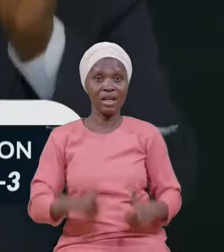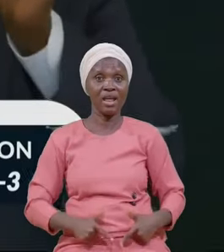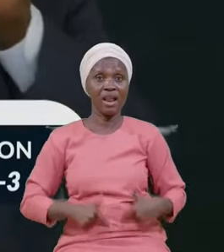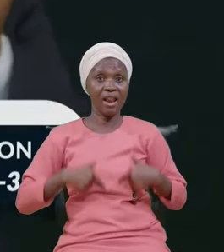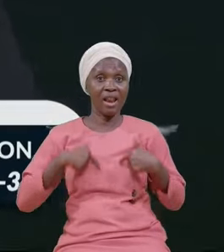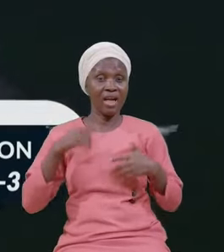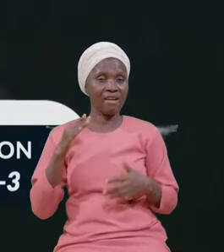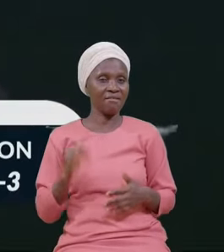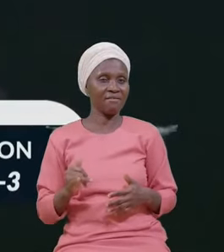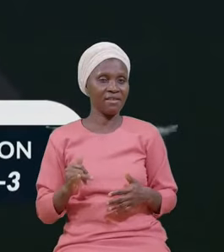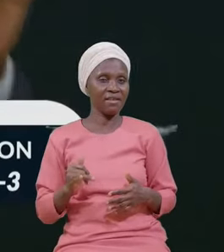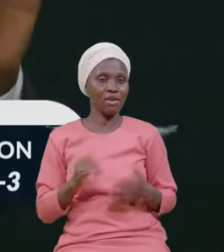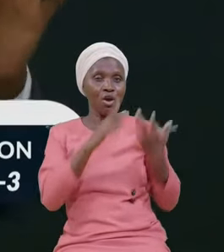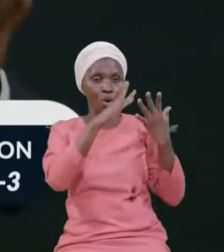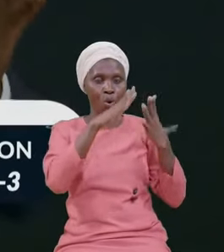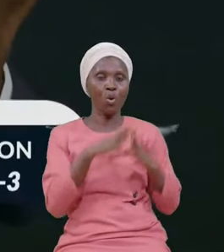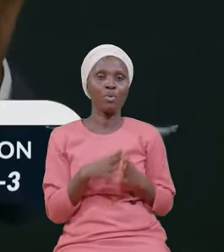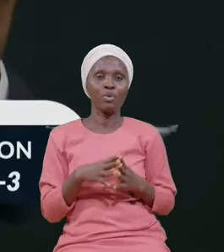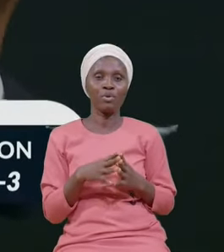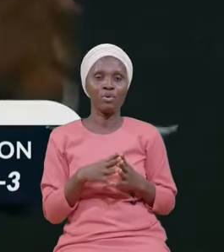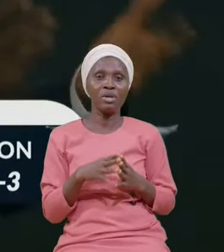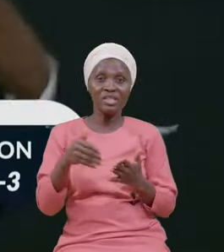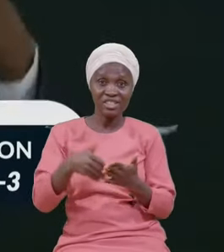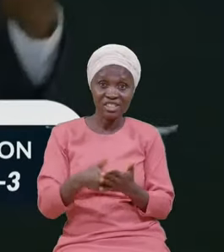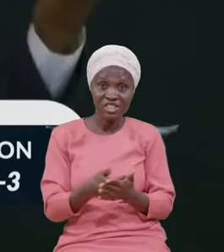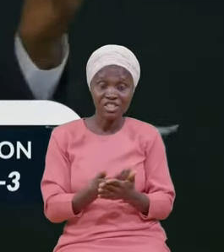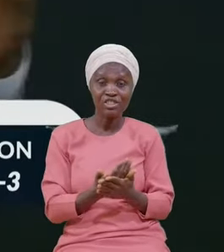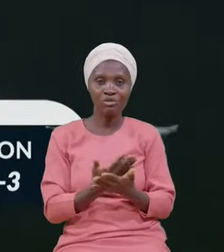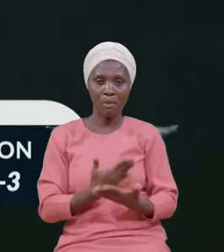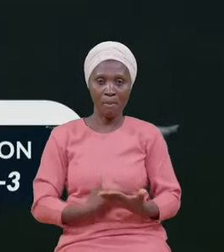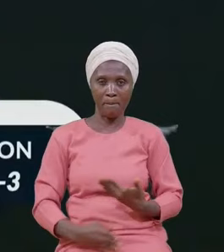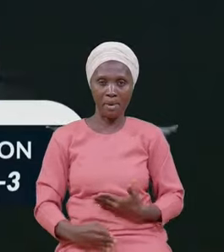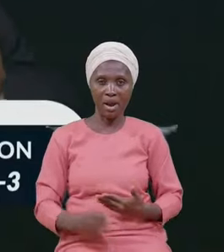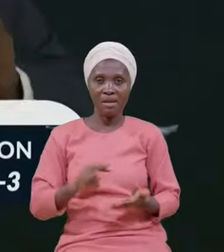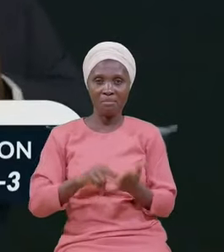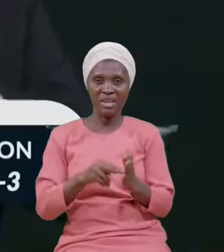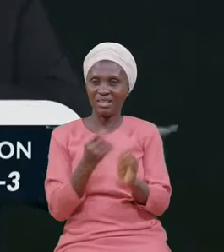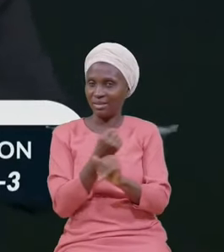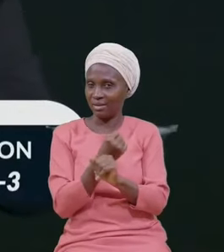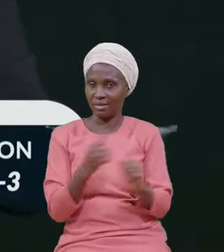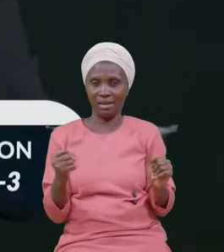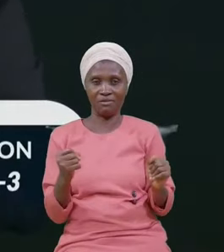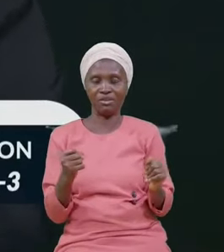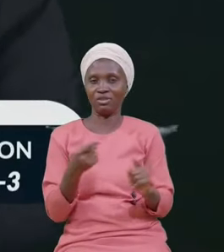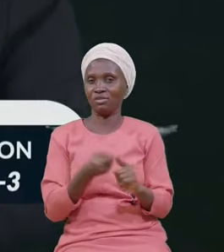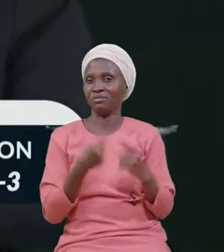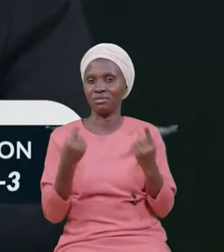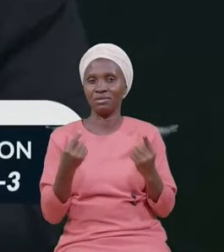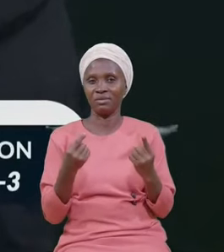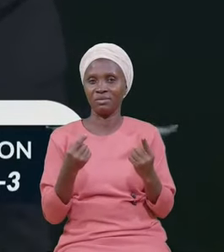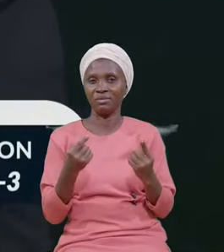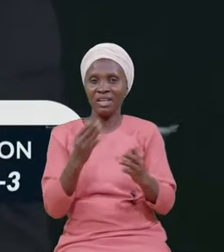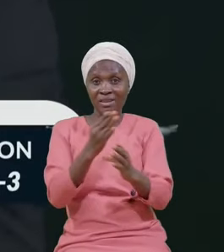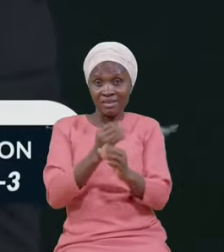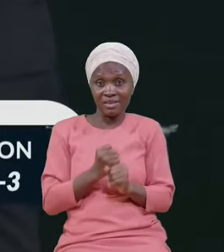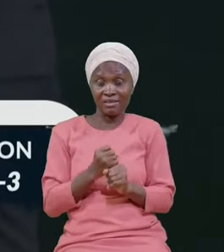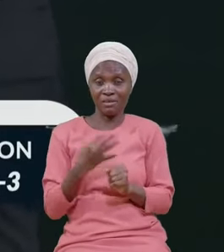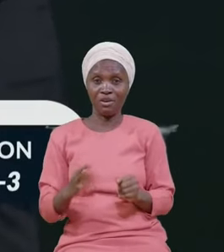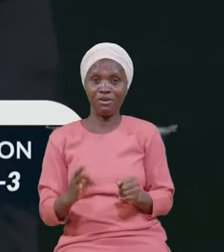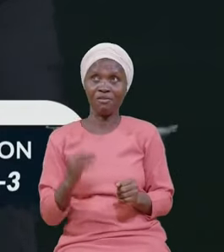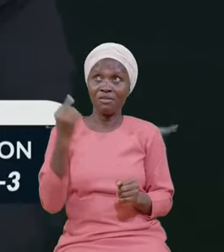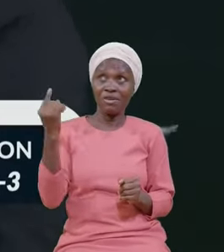hope is the new birth is the Salvation the receiving of eternal life that makes us to have this